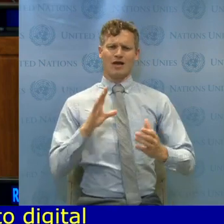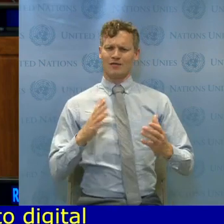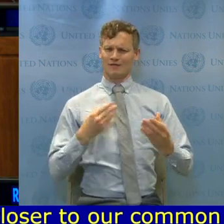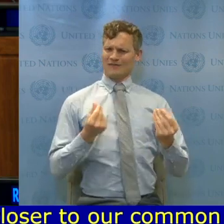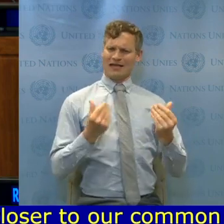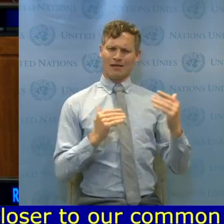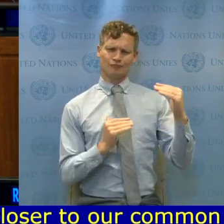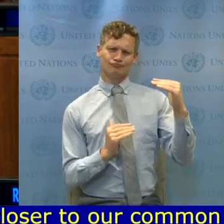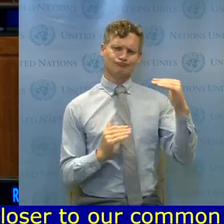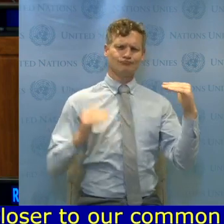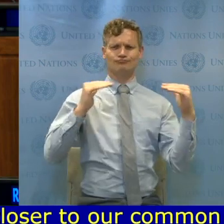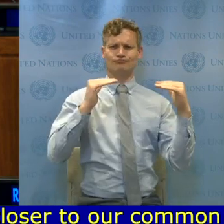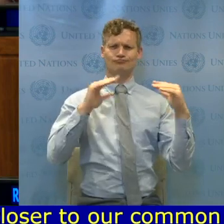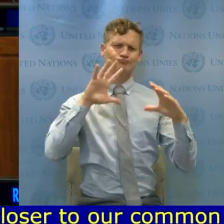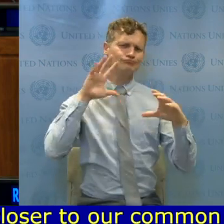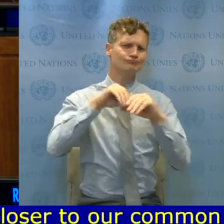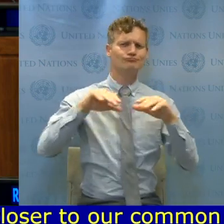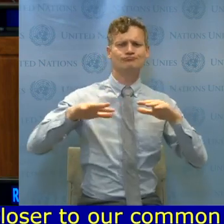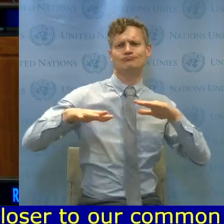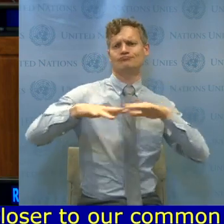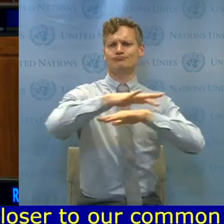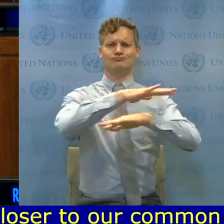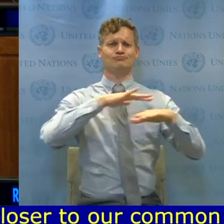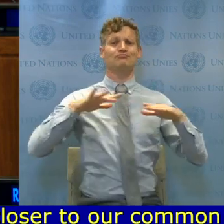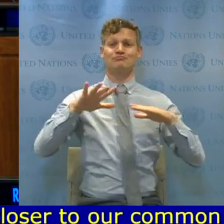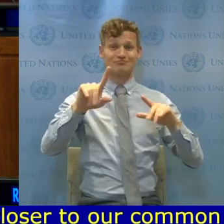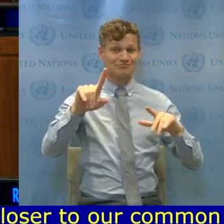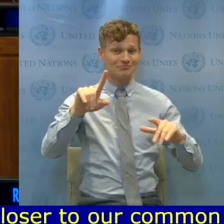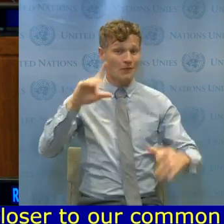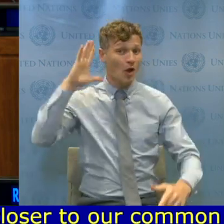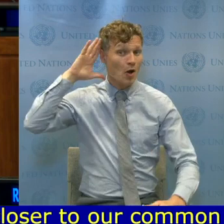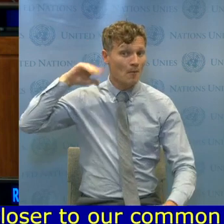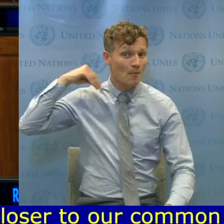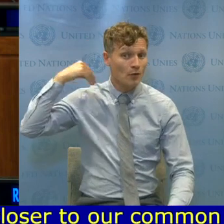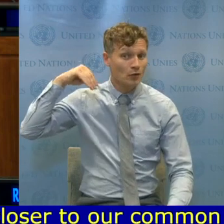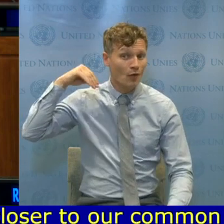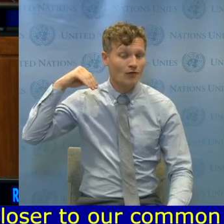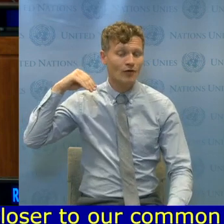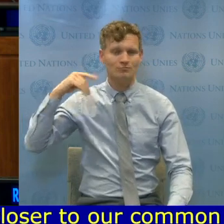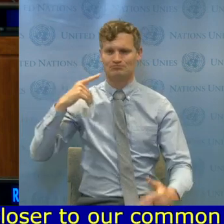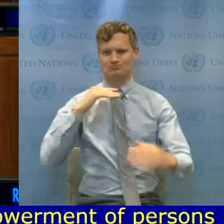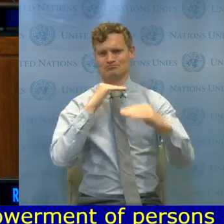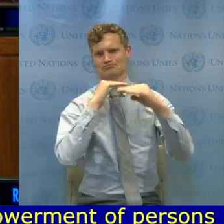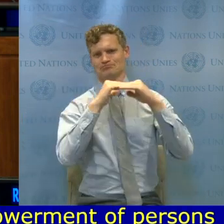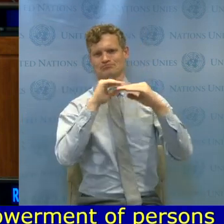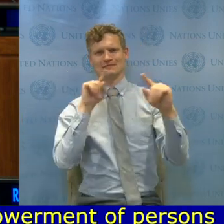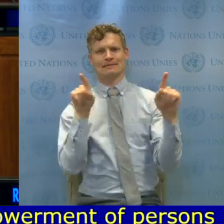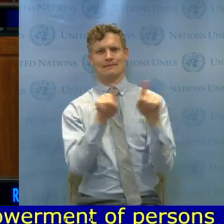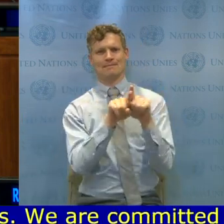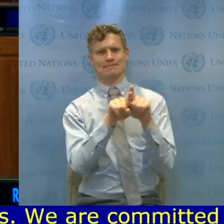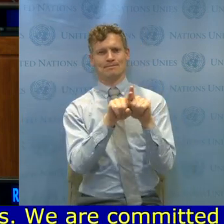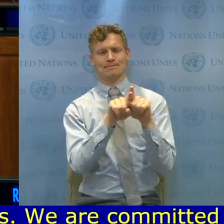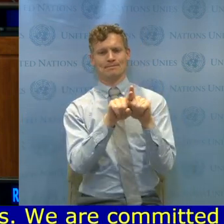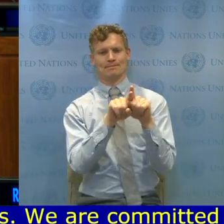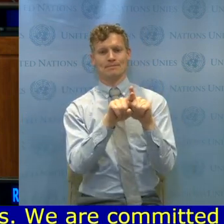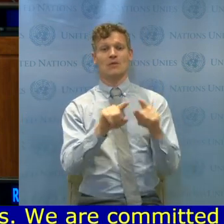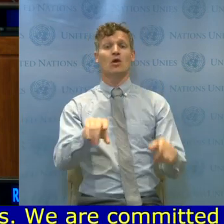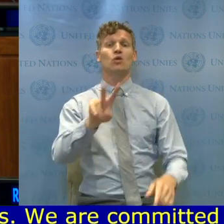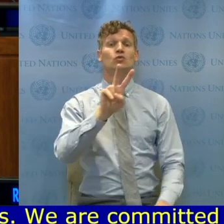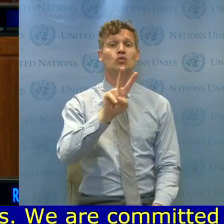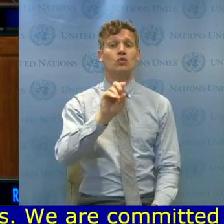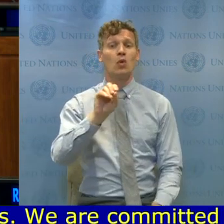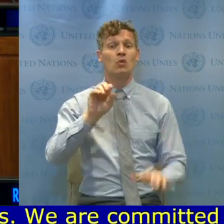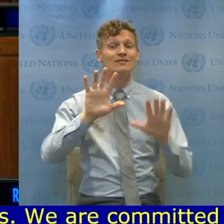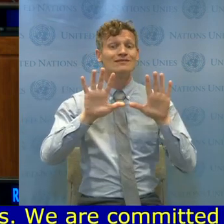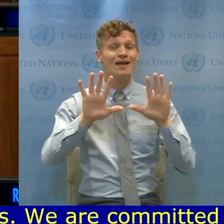is fully committed to this aim. We ratified the Convention in 2010 and submitted the initial report